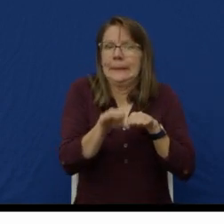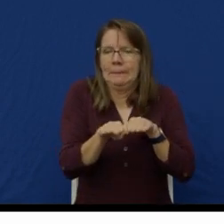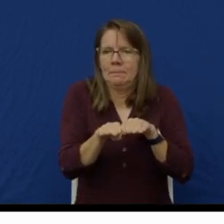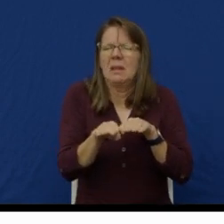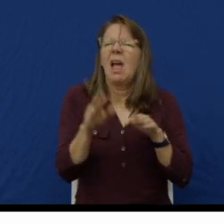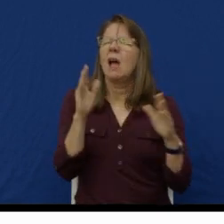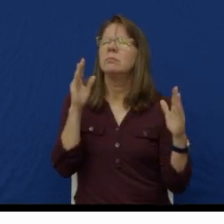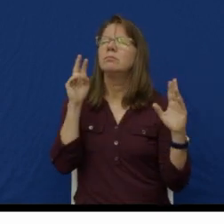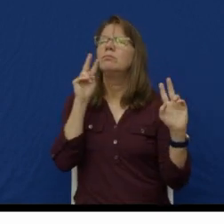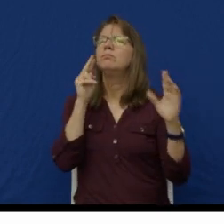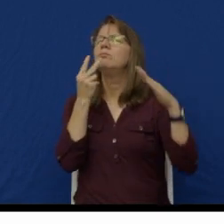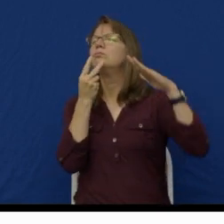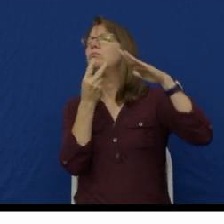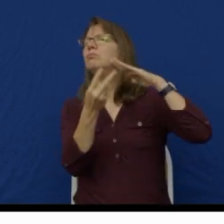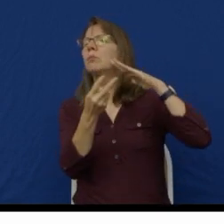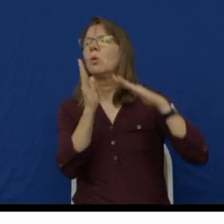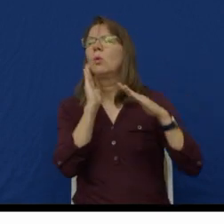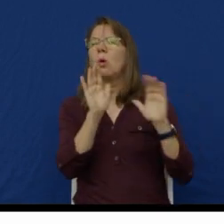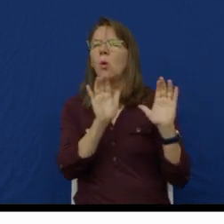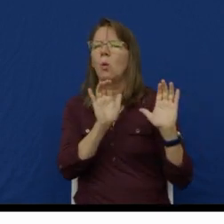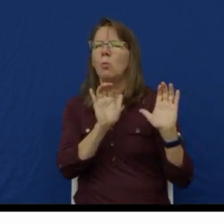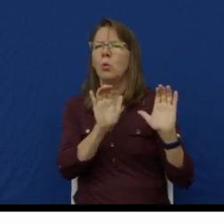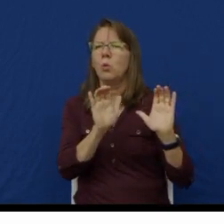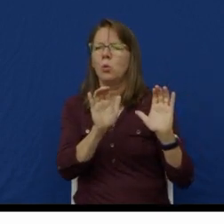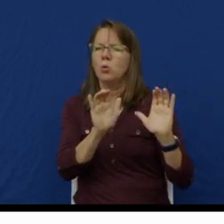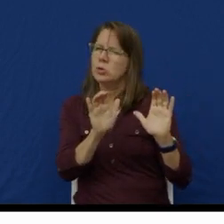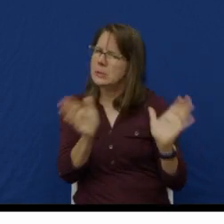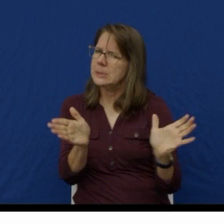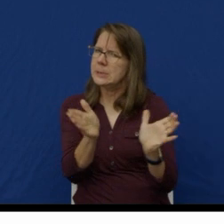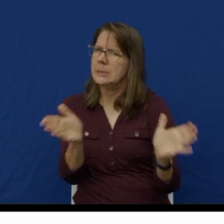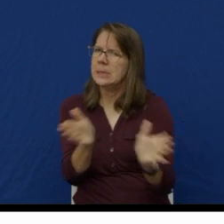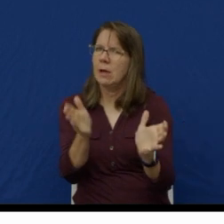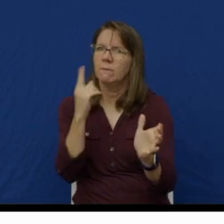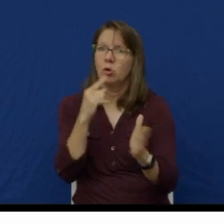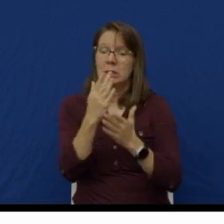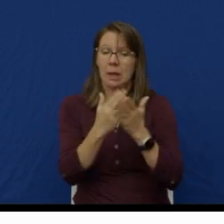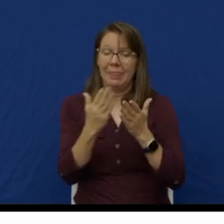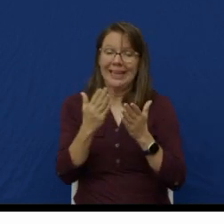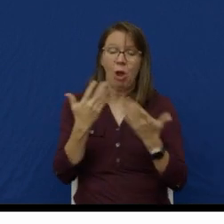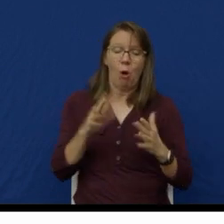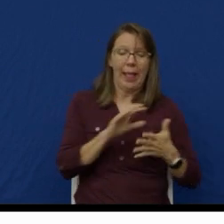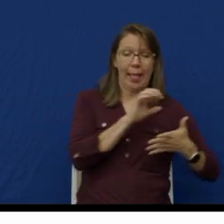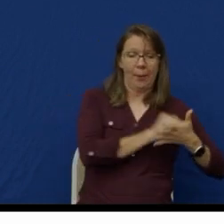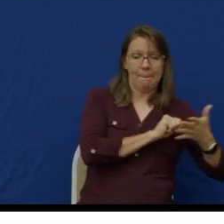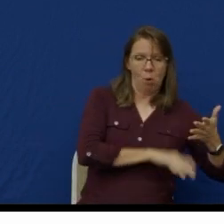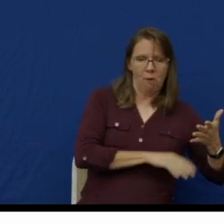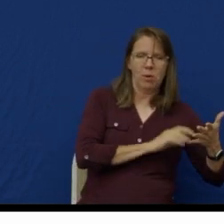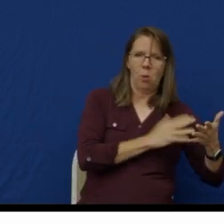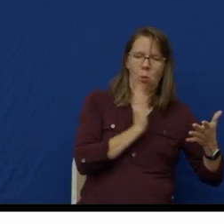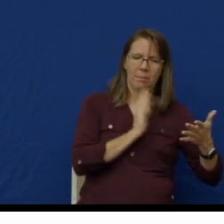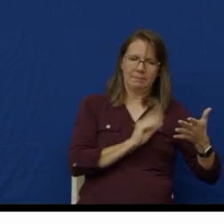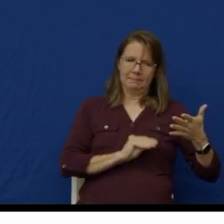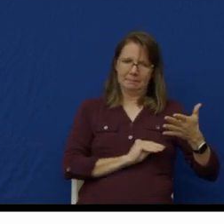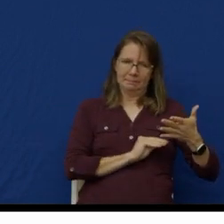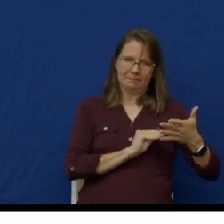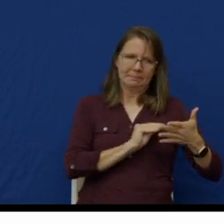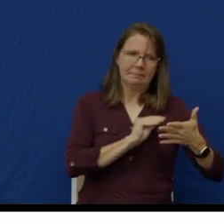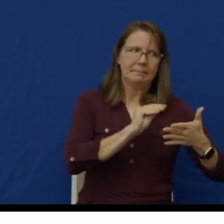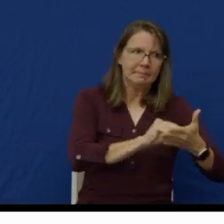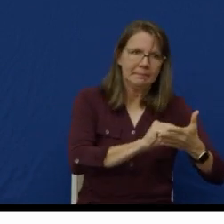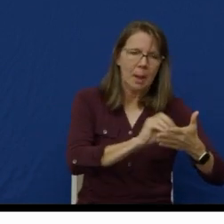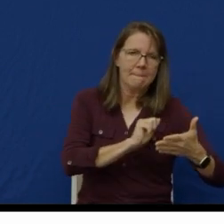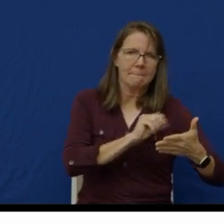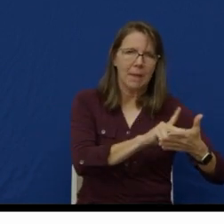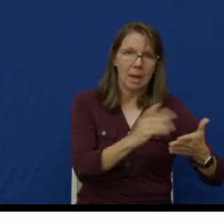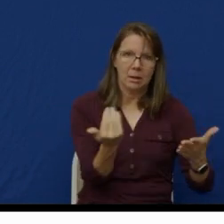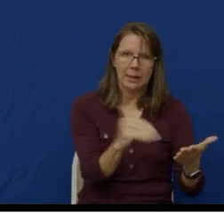will push for some of the things that got removed and required appropriations to get revisited this